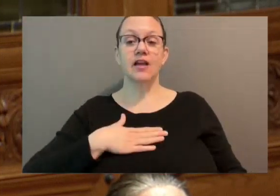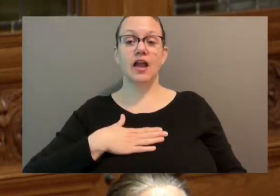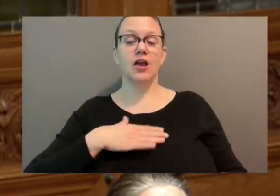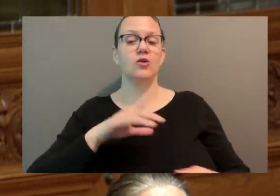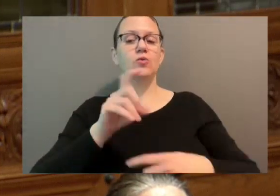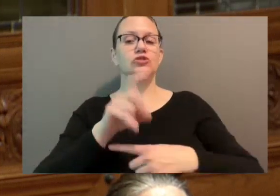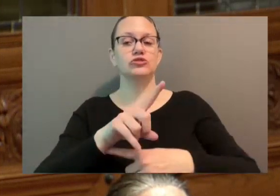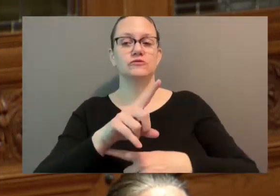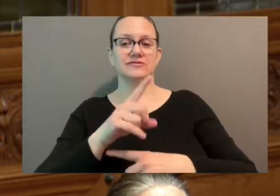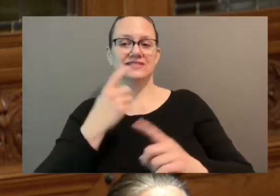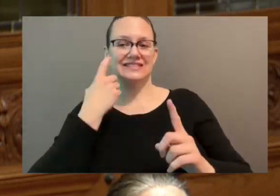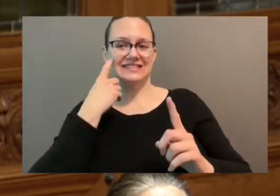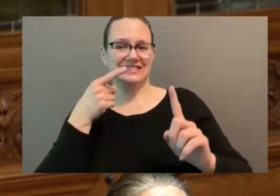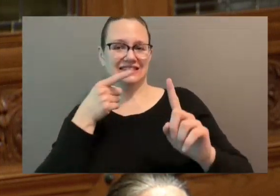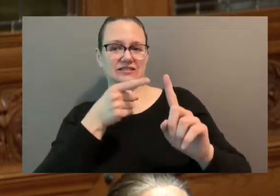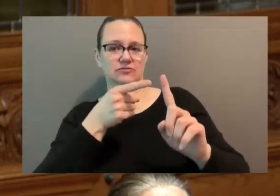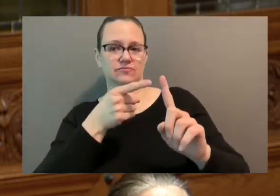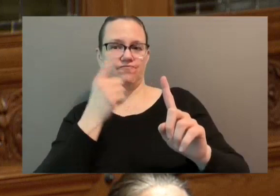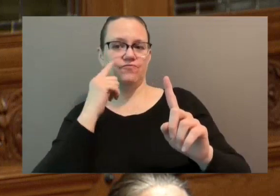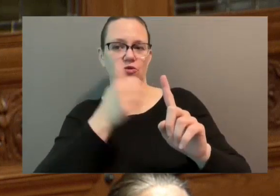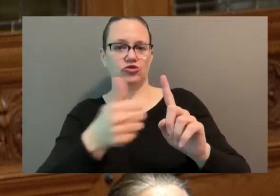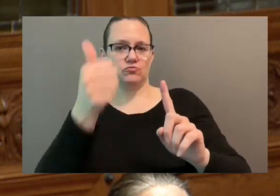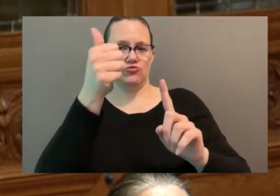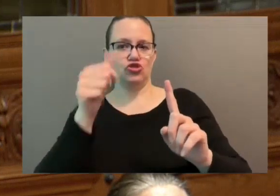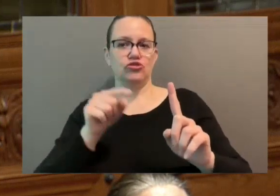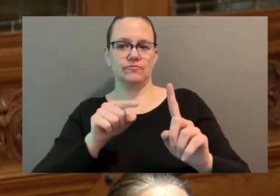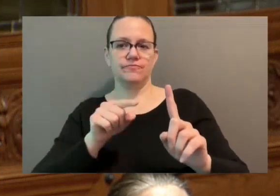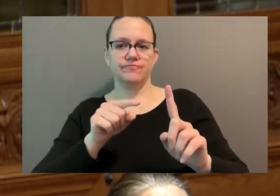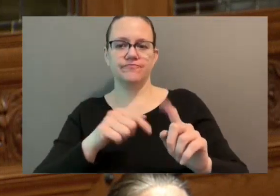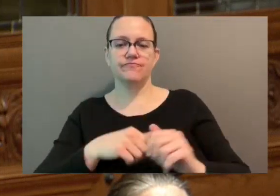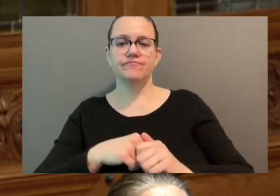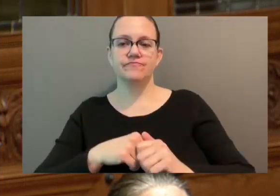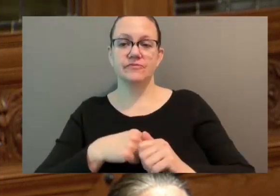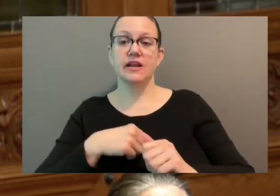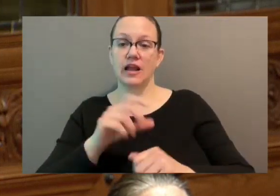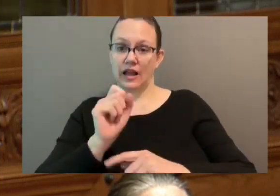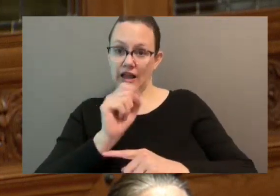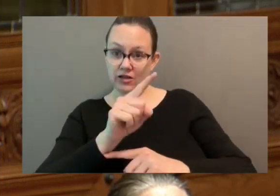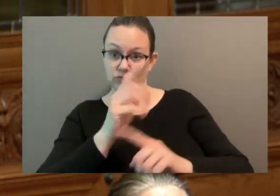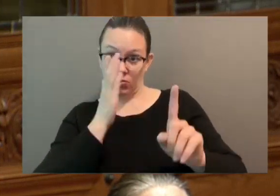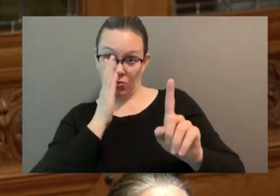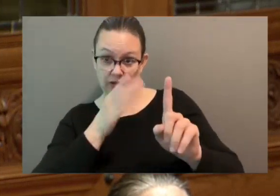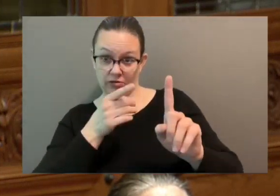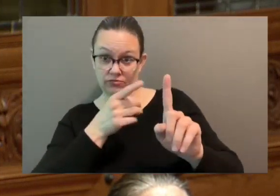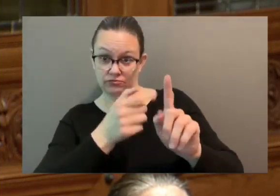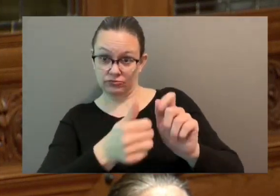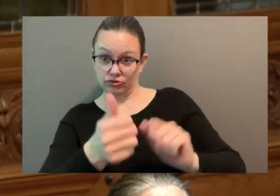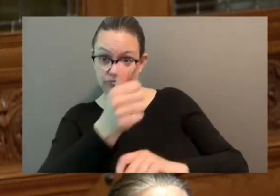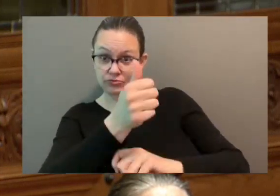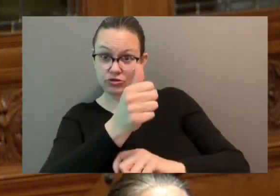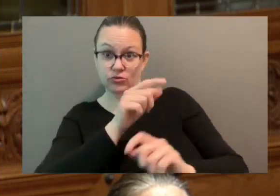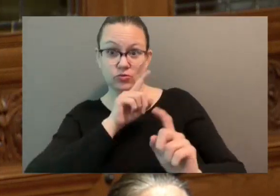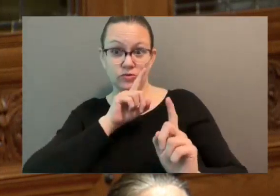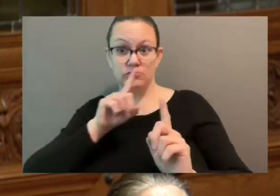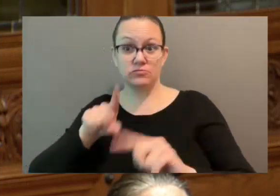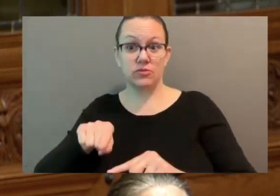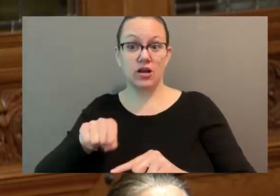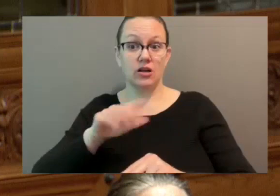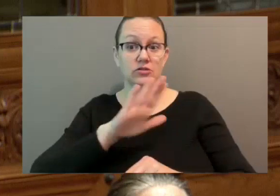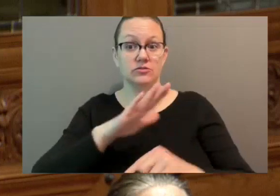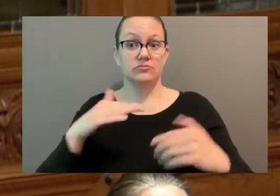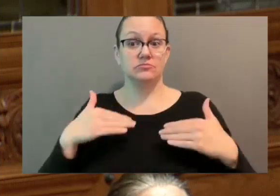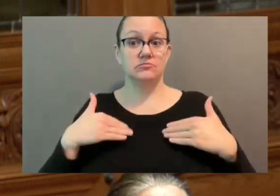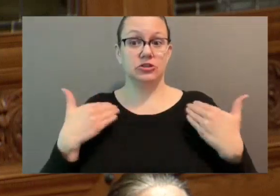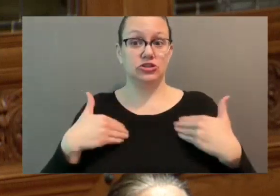I asked a question whether he would direct his ministers to review all government